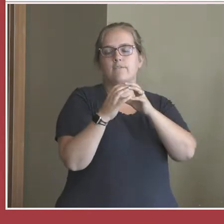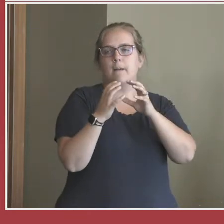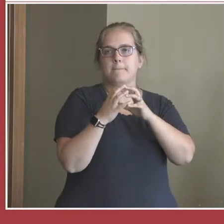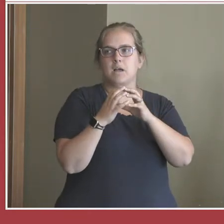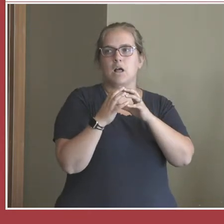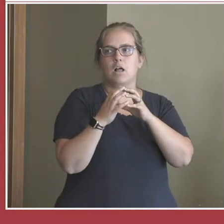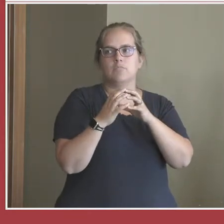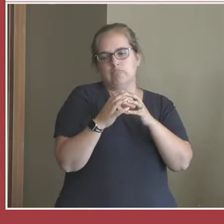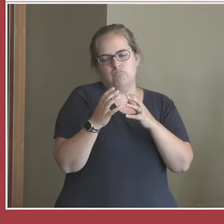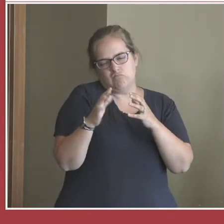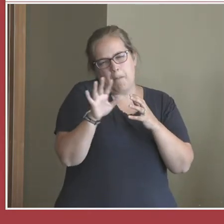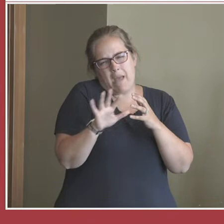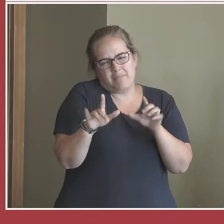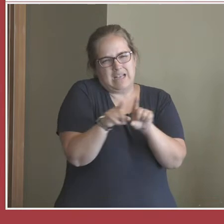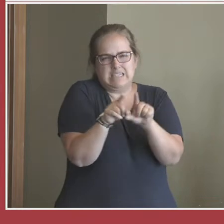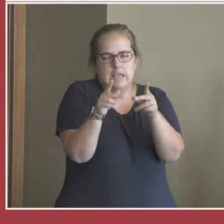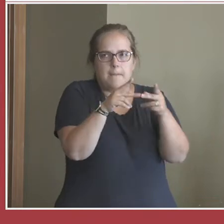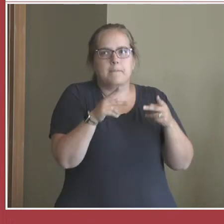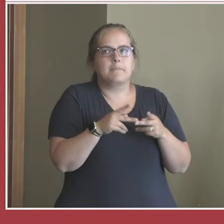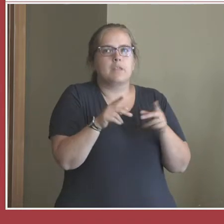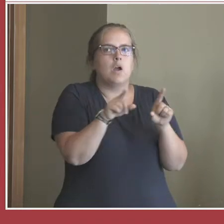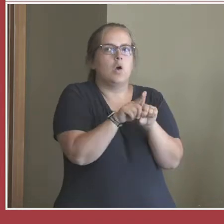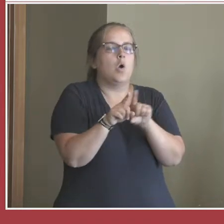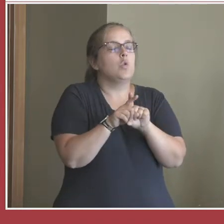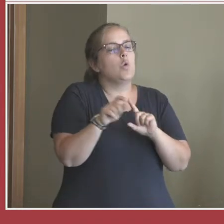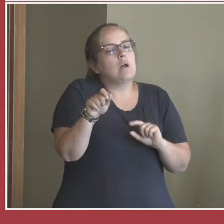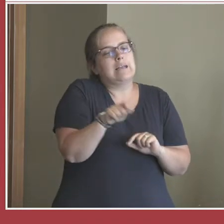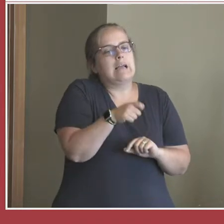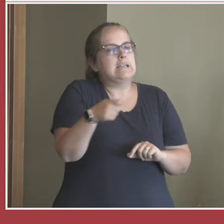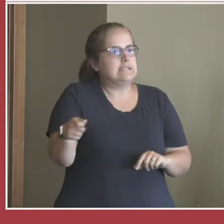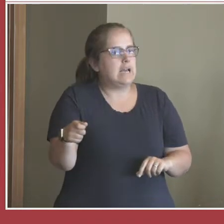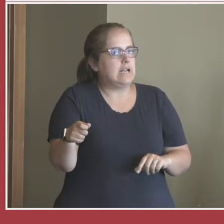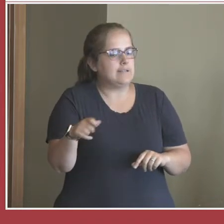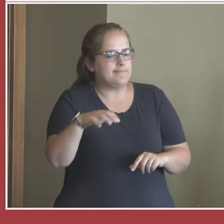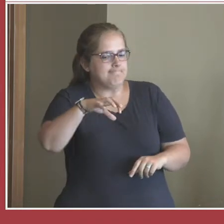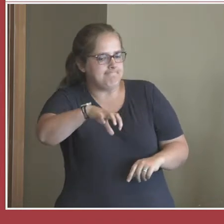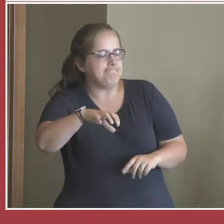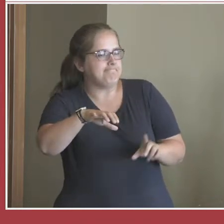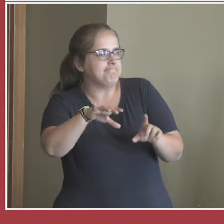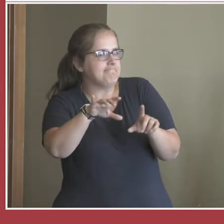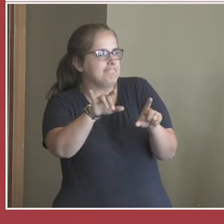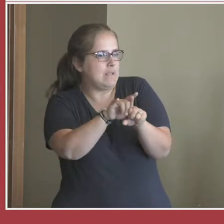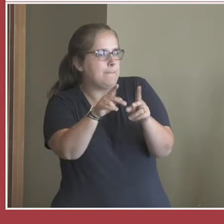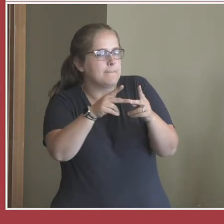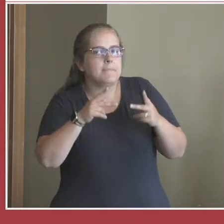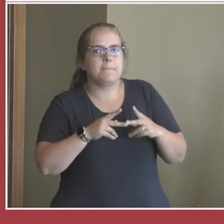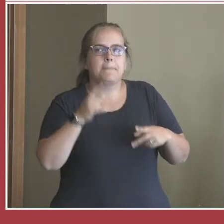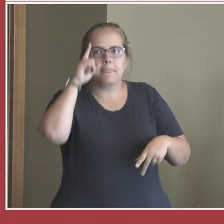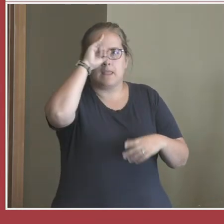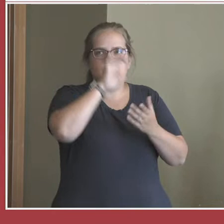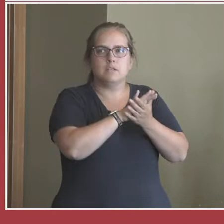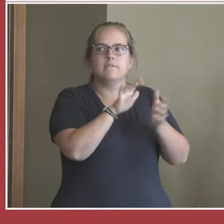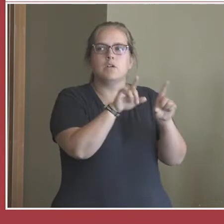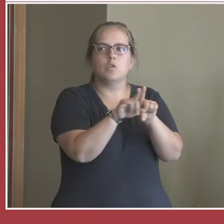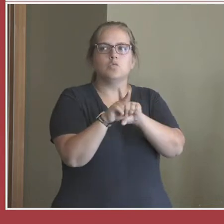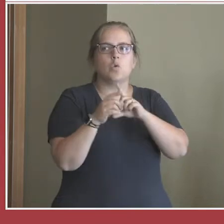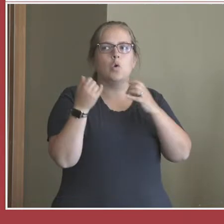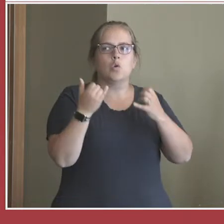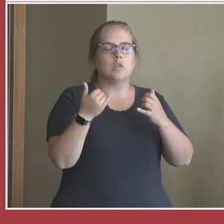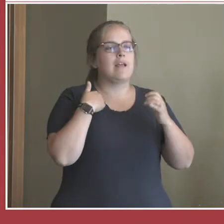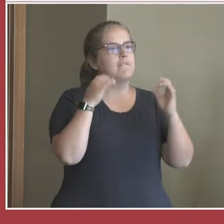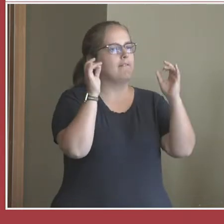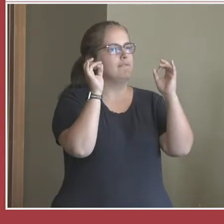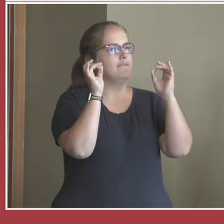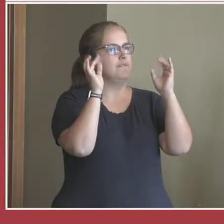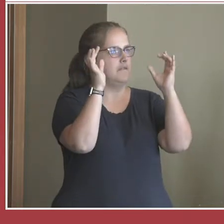its existing location, as well as the tennis courts roughly in their existing location. And I believe there is also currently a